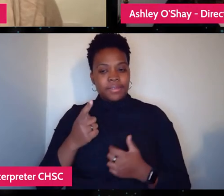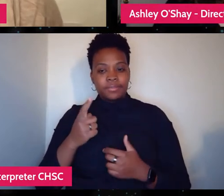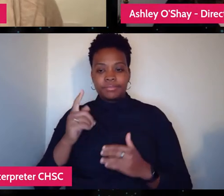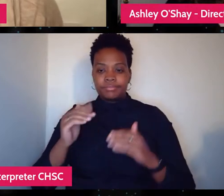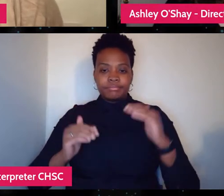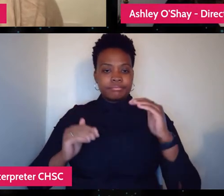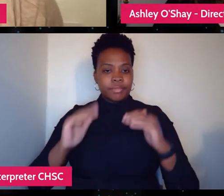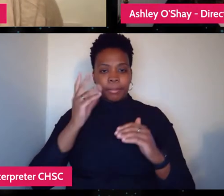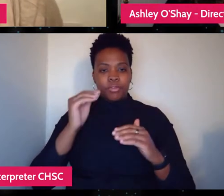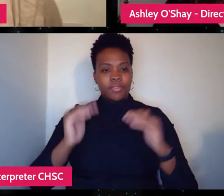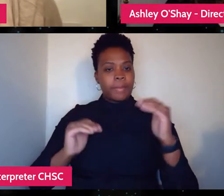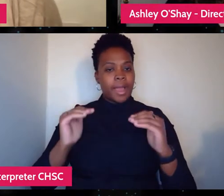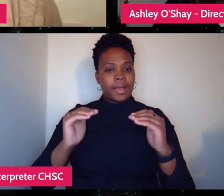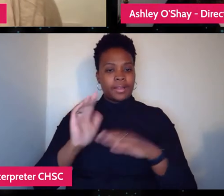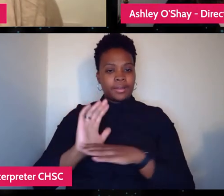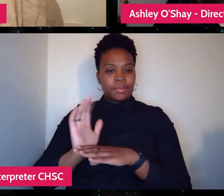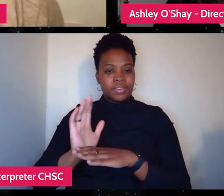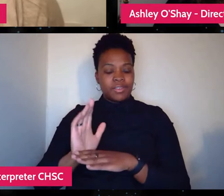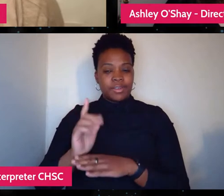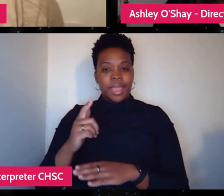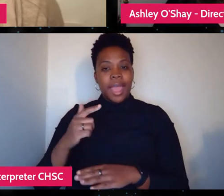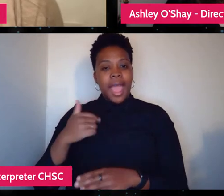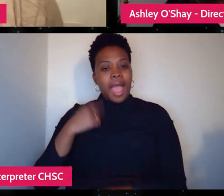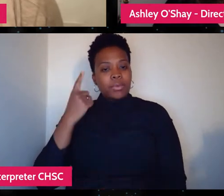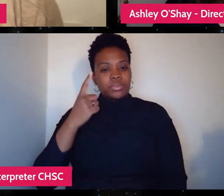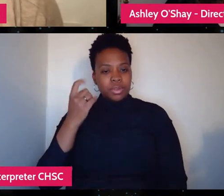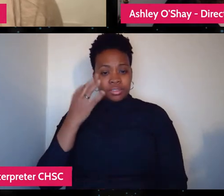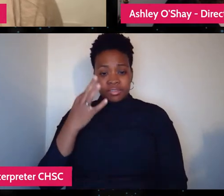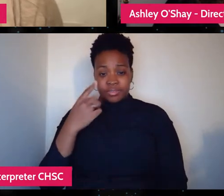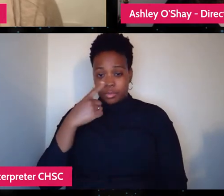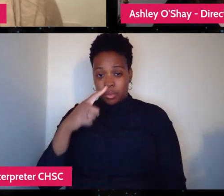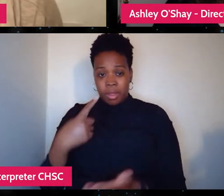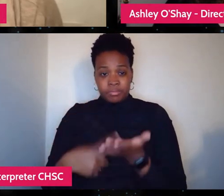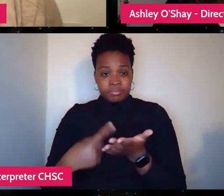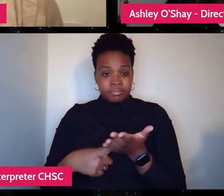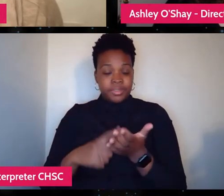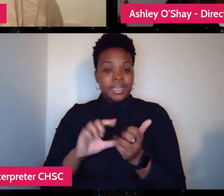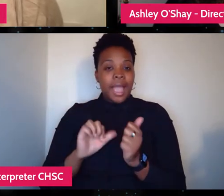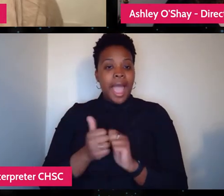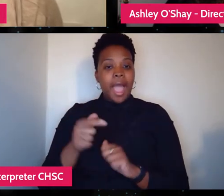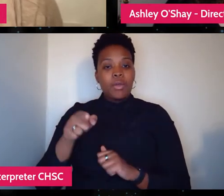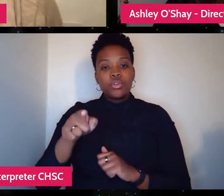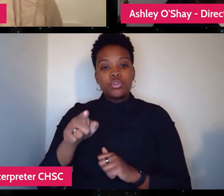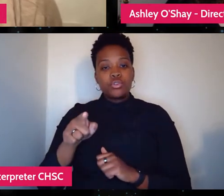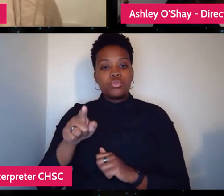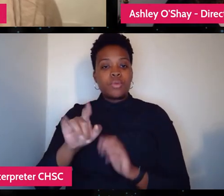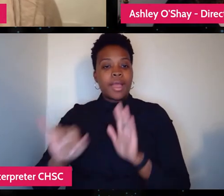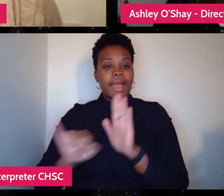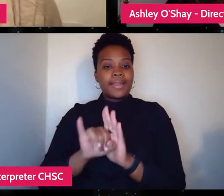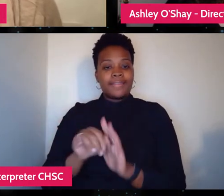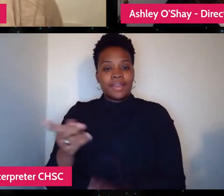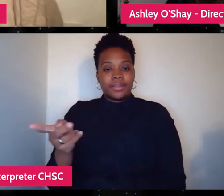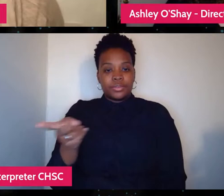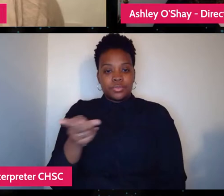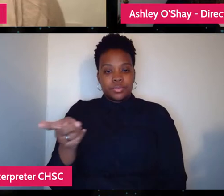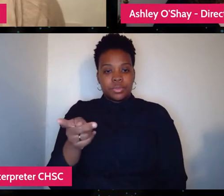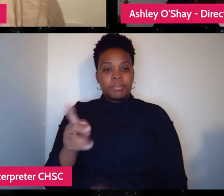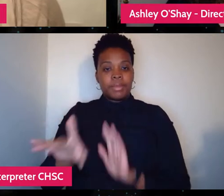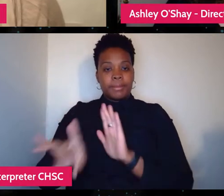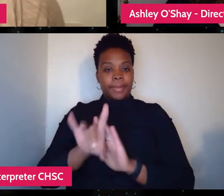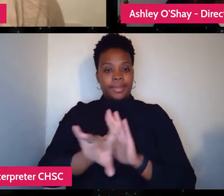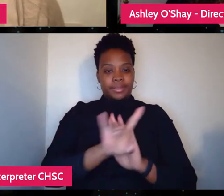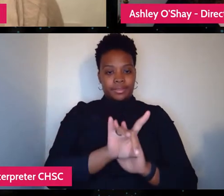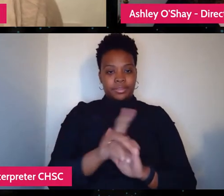balance in the film. I was wondering if you could talk a little bit about how you came to identify them and select them